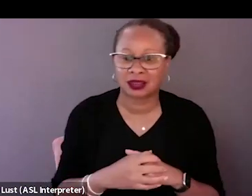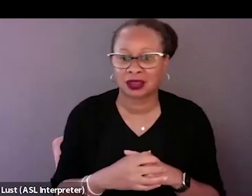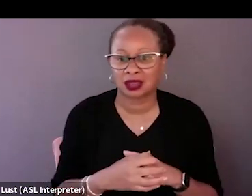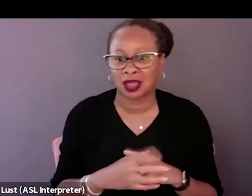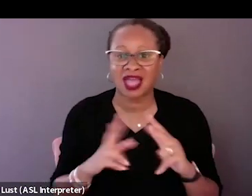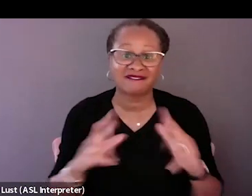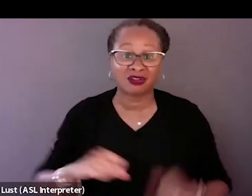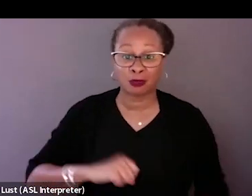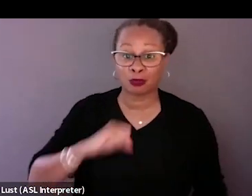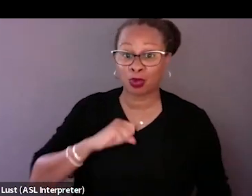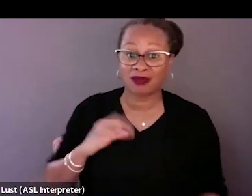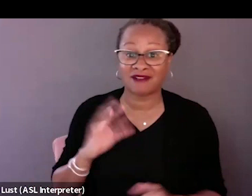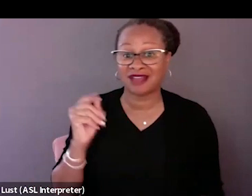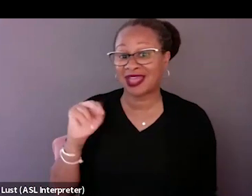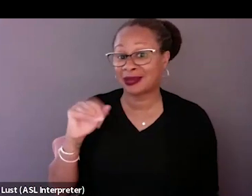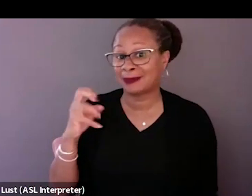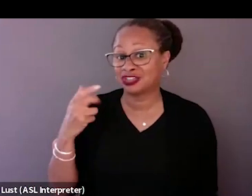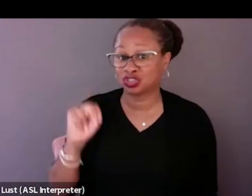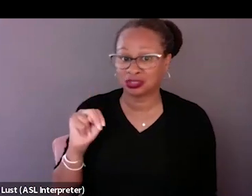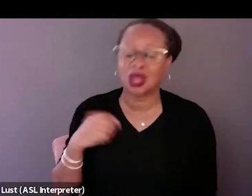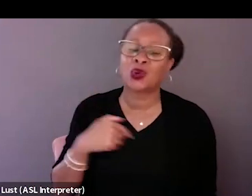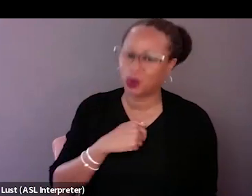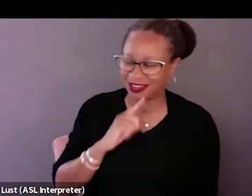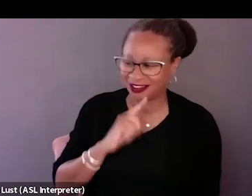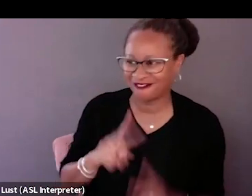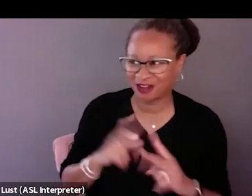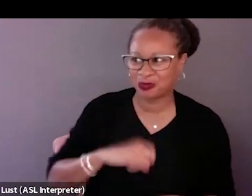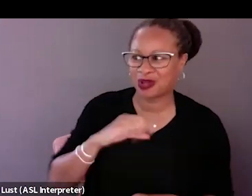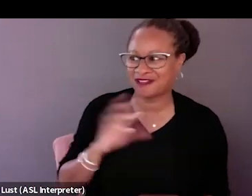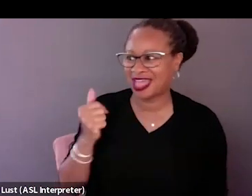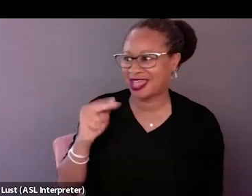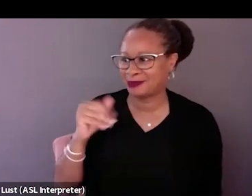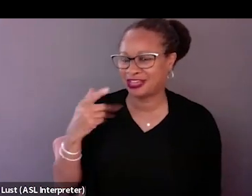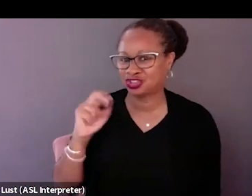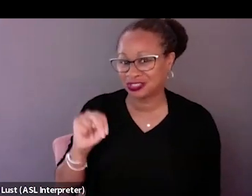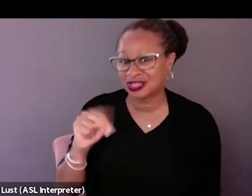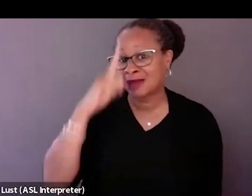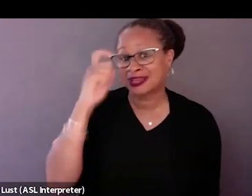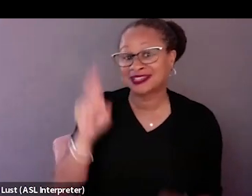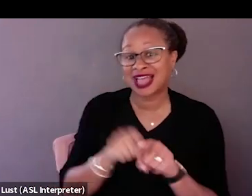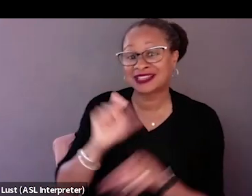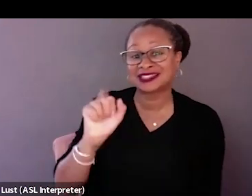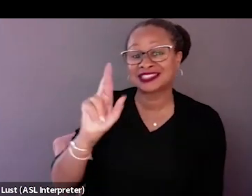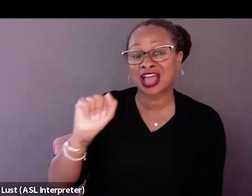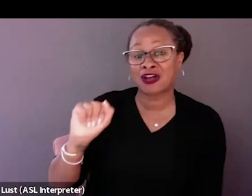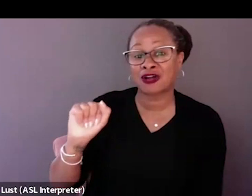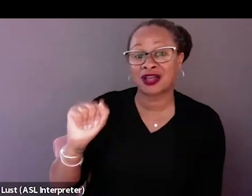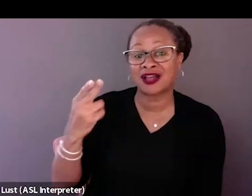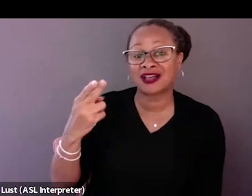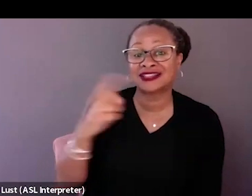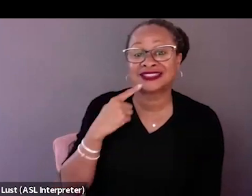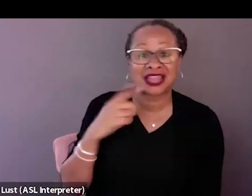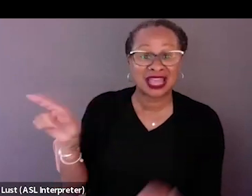I'm very proud of the animation. We are very proud of the animation, because as Sarah said, like if you stop and